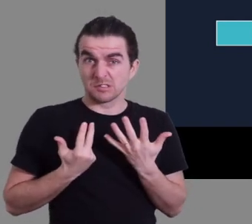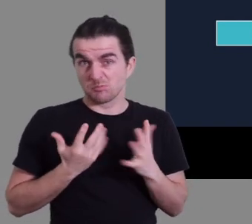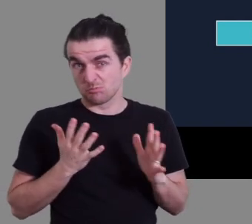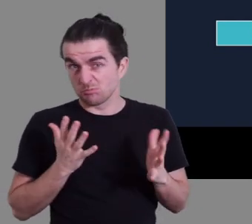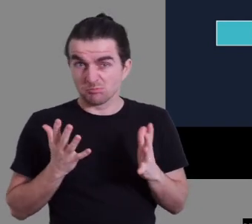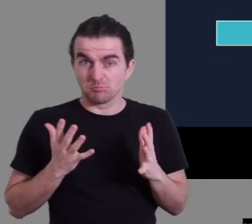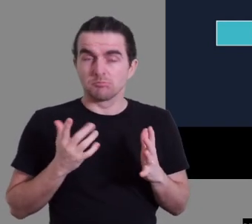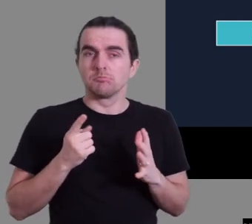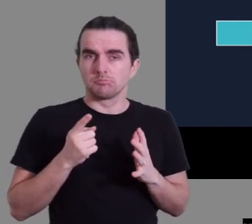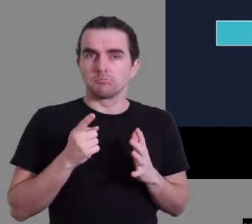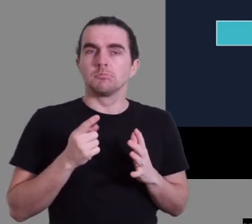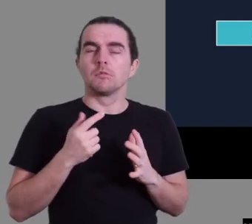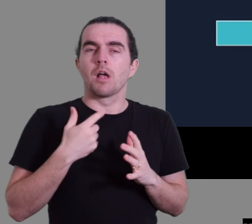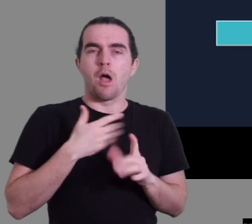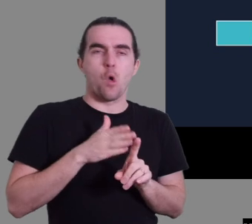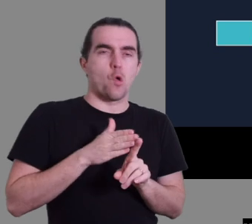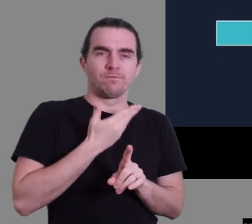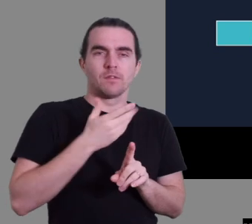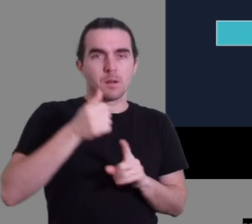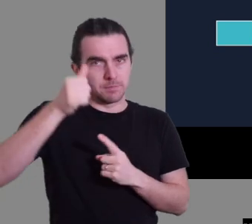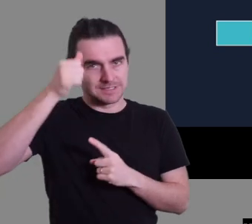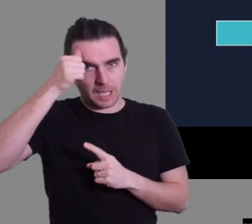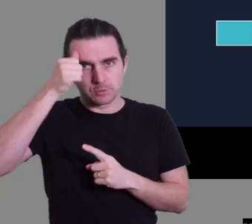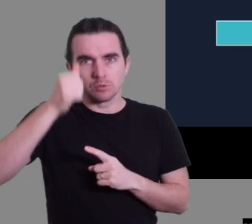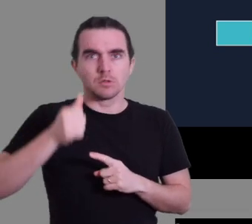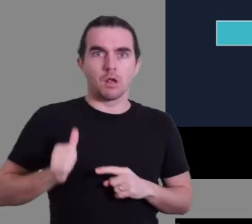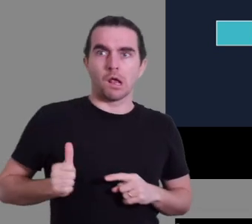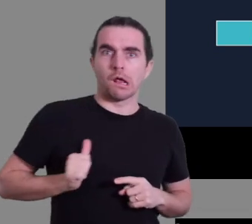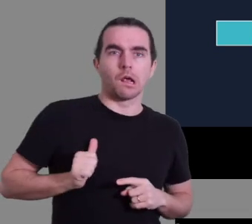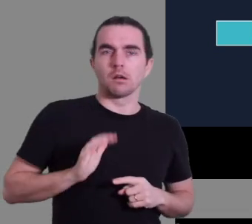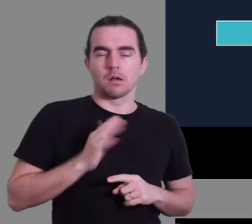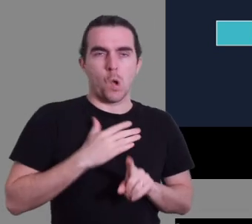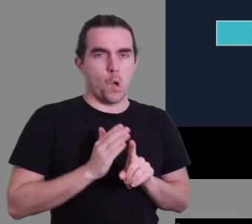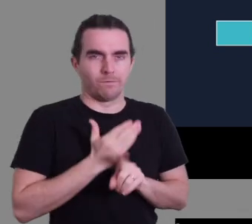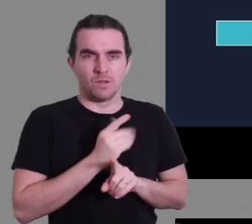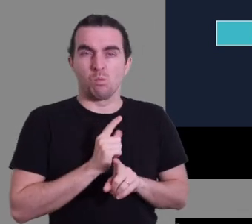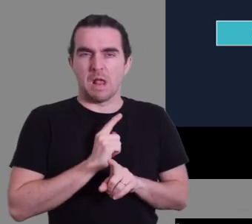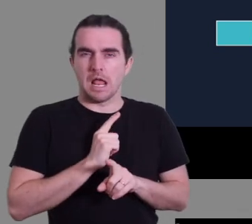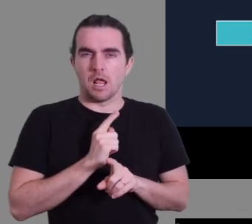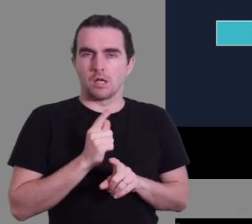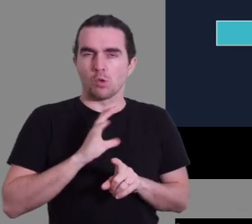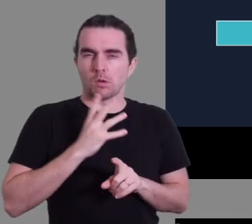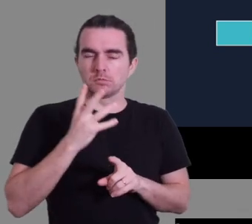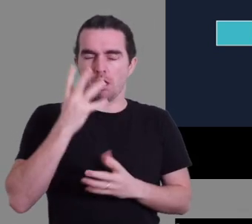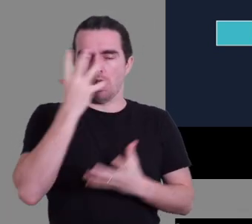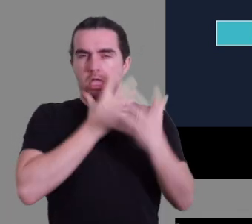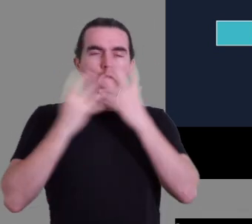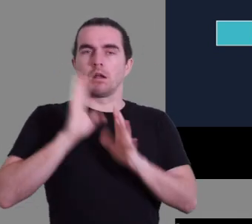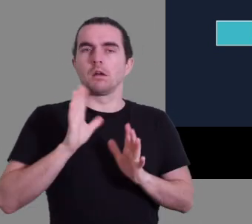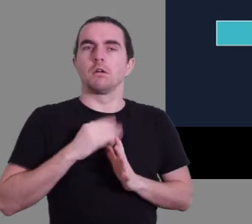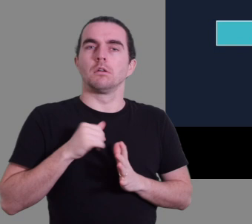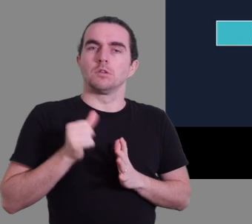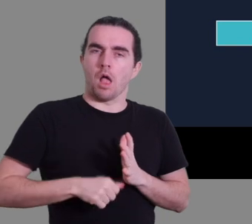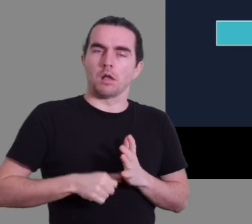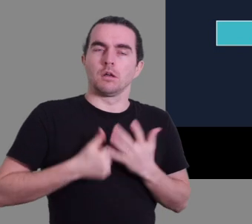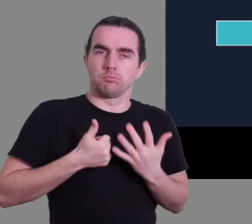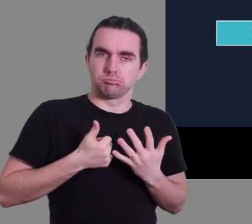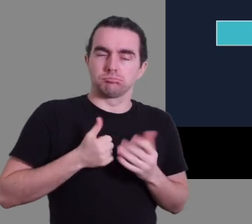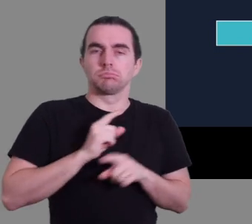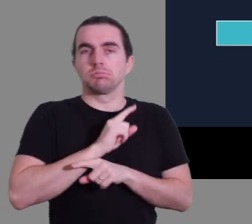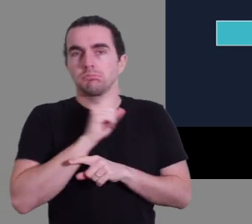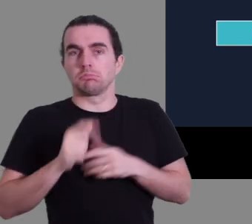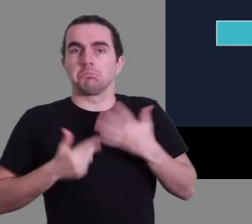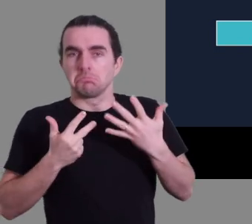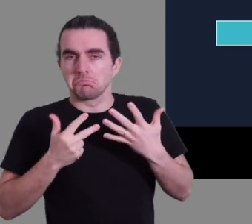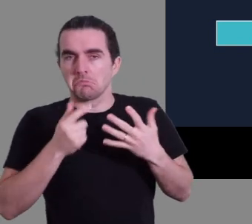areas. I've left perception and anticipation off this slide because I didn't want it to get too complicated at first, but they will come in